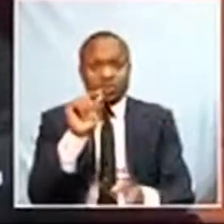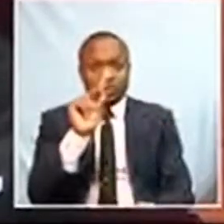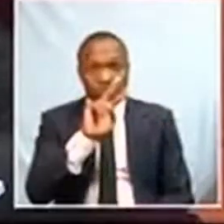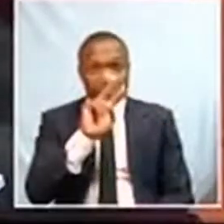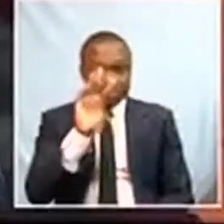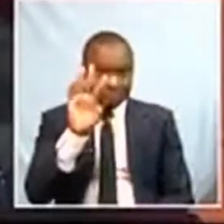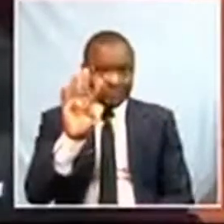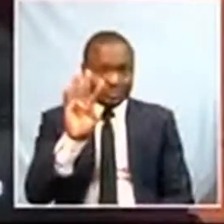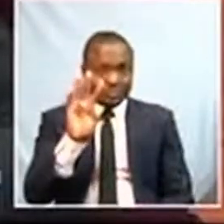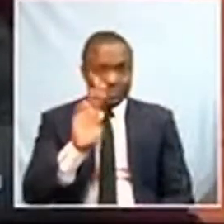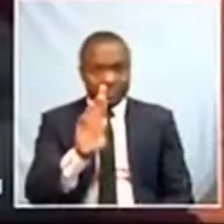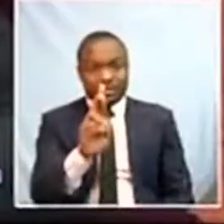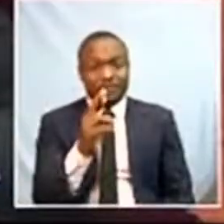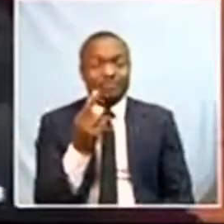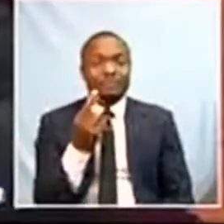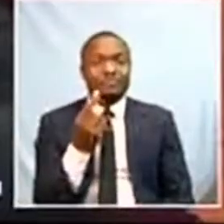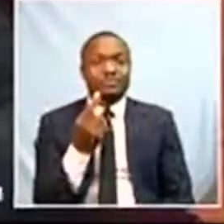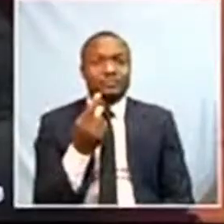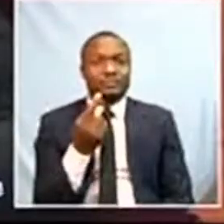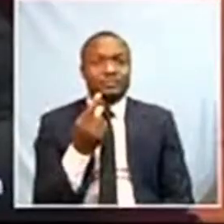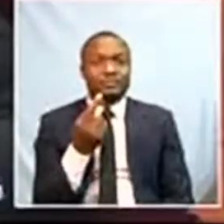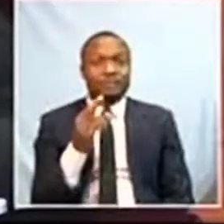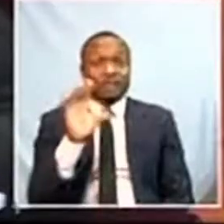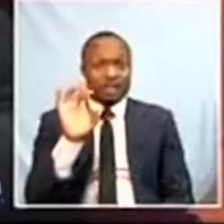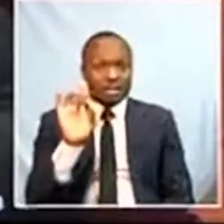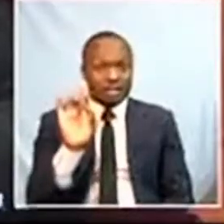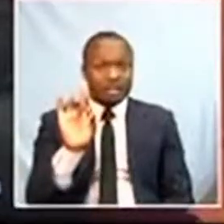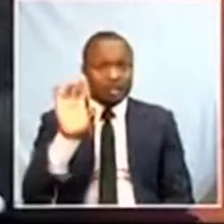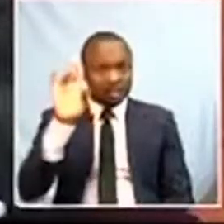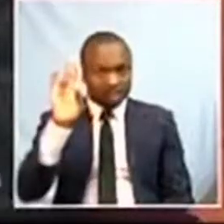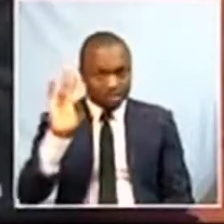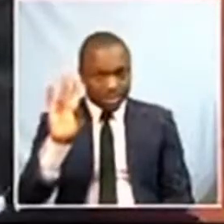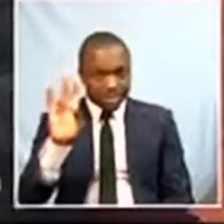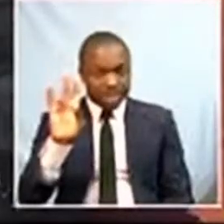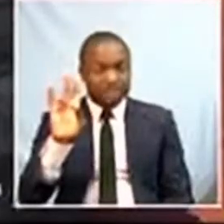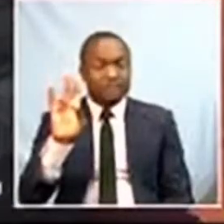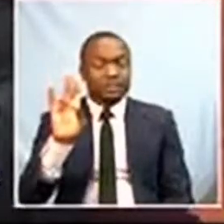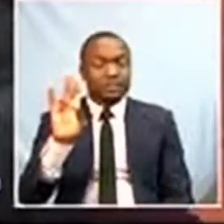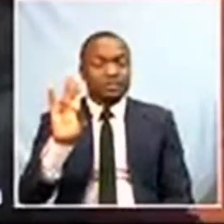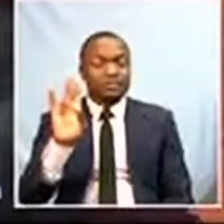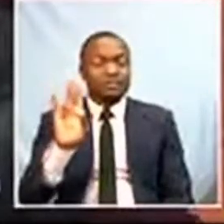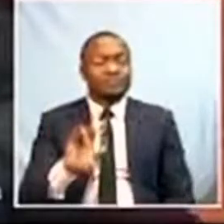2024 recoveries. And then the 87 is actually the